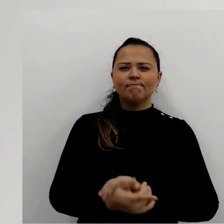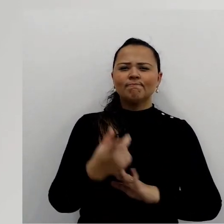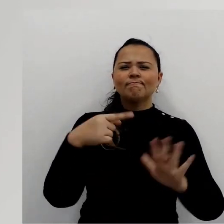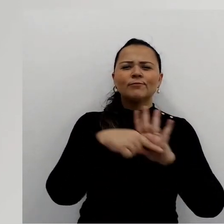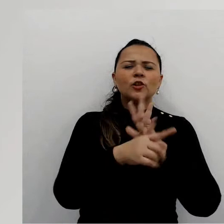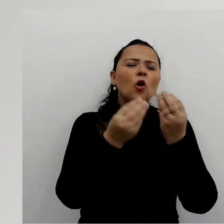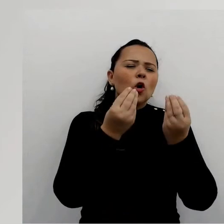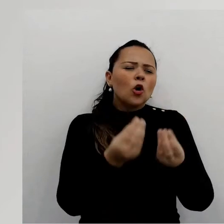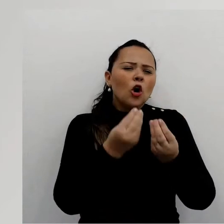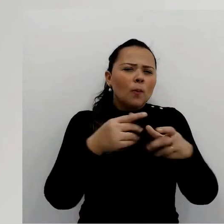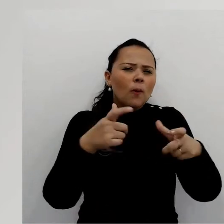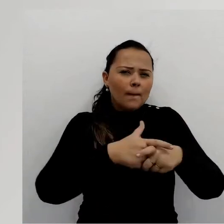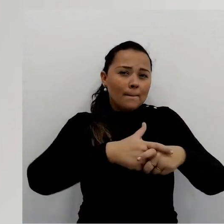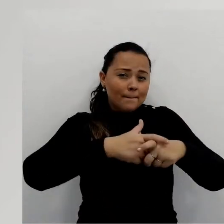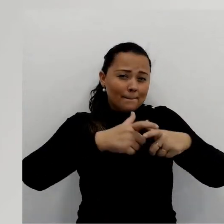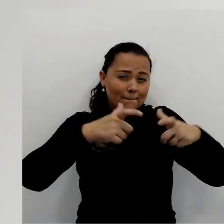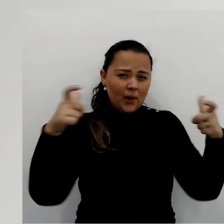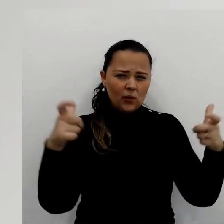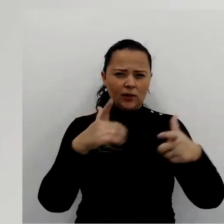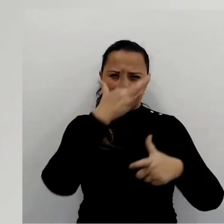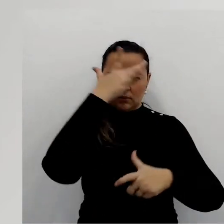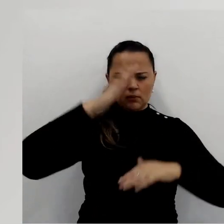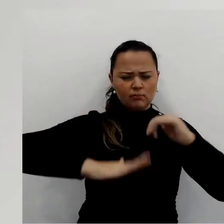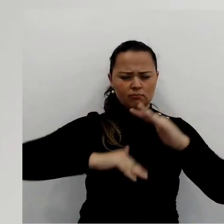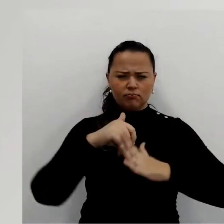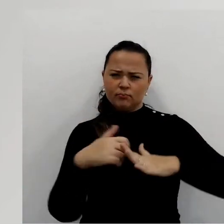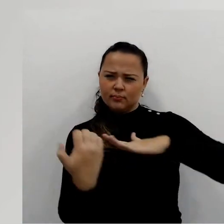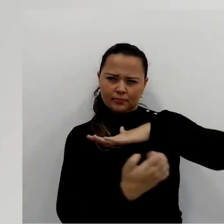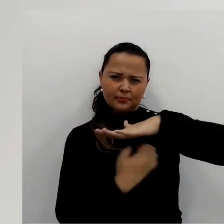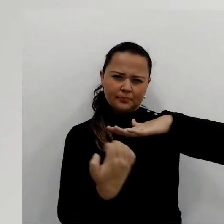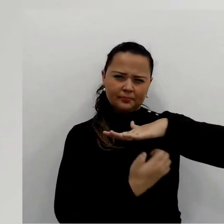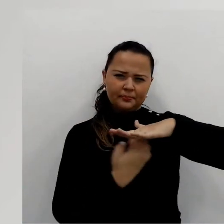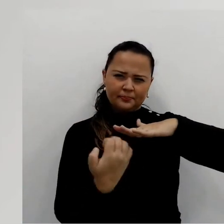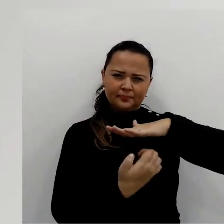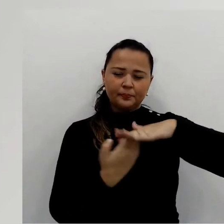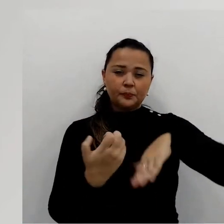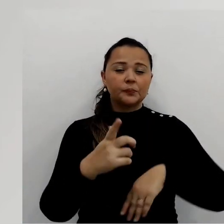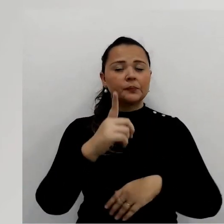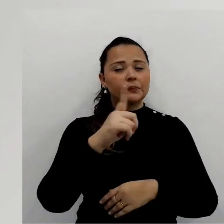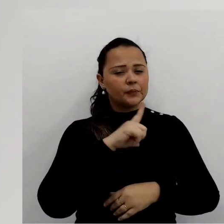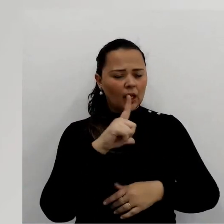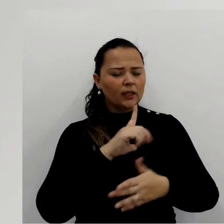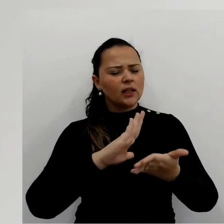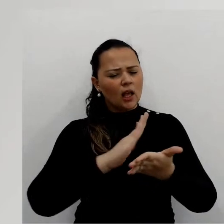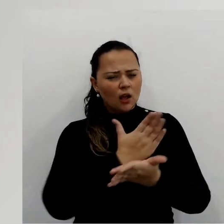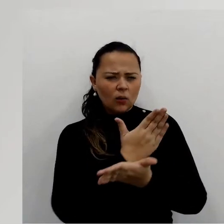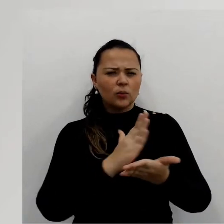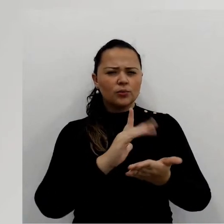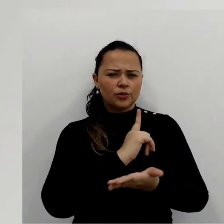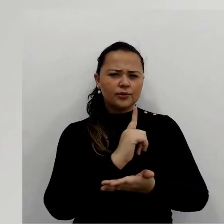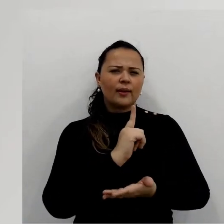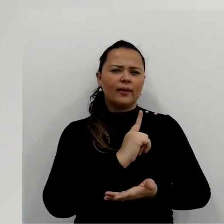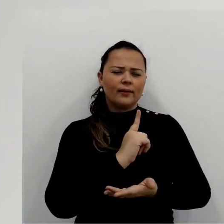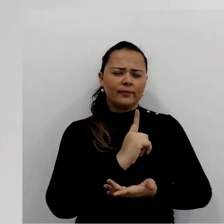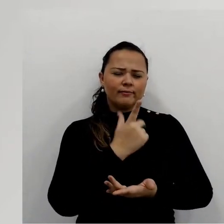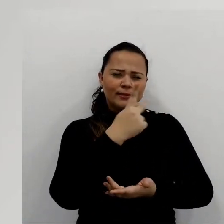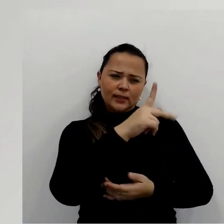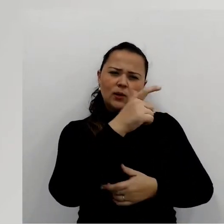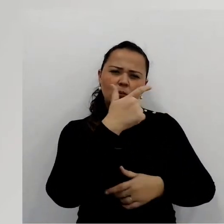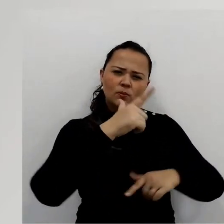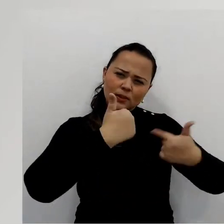us at the moment have their business based in offset, and with